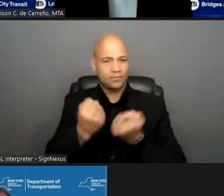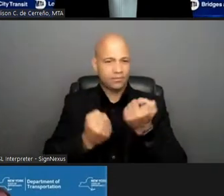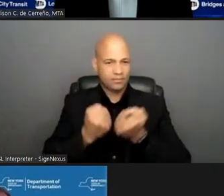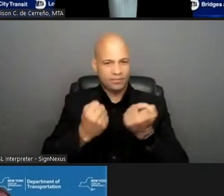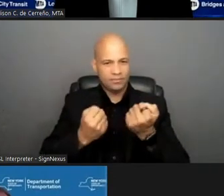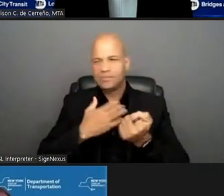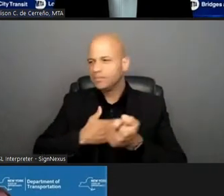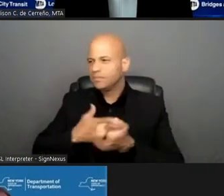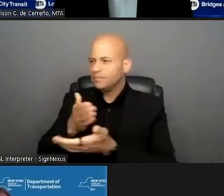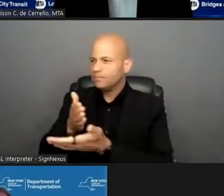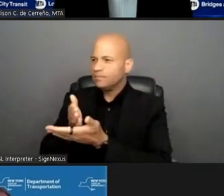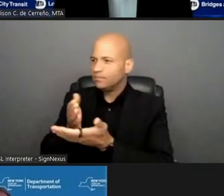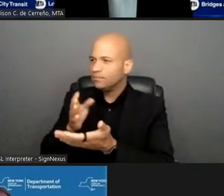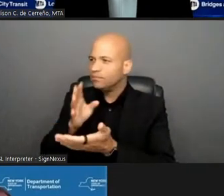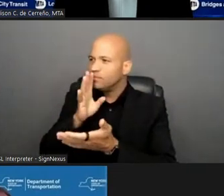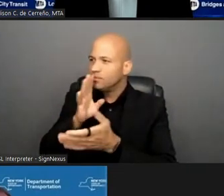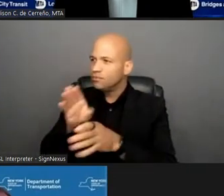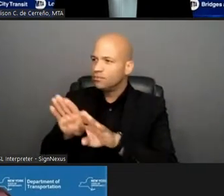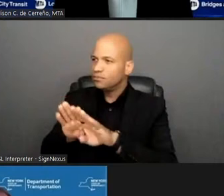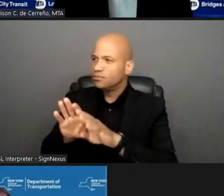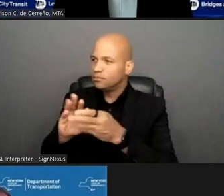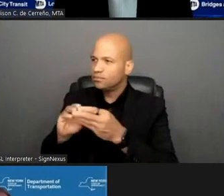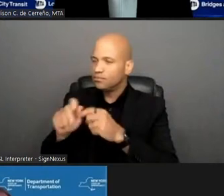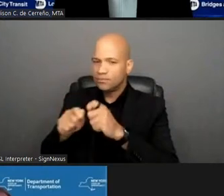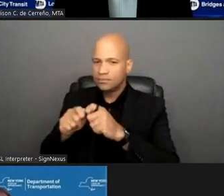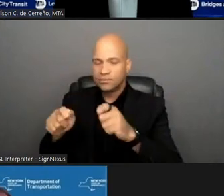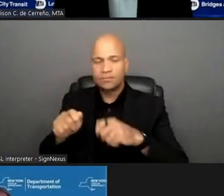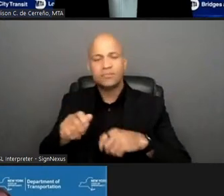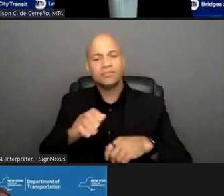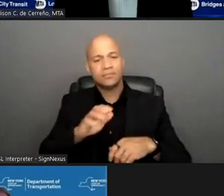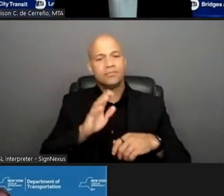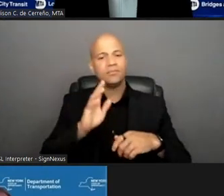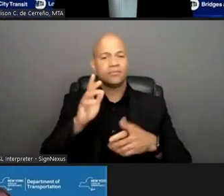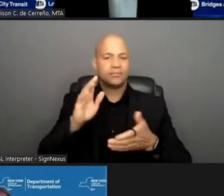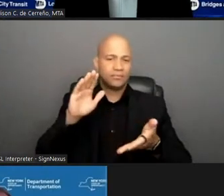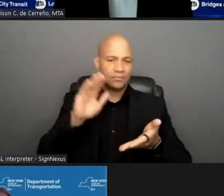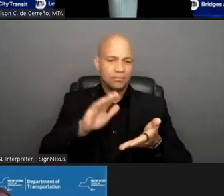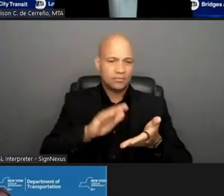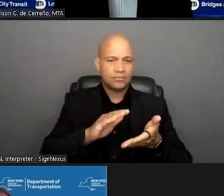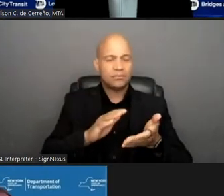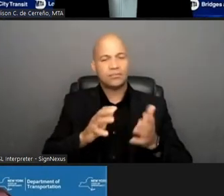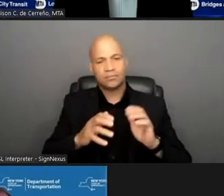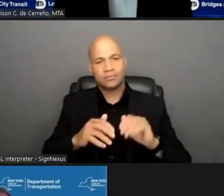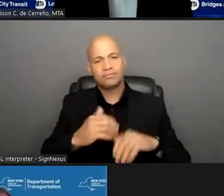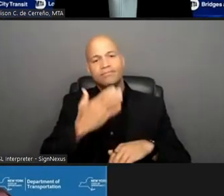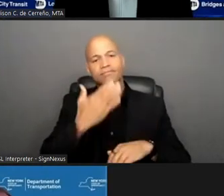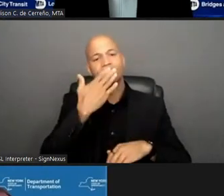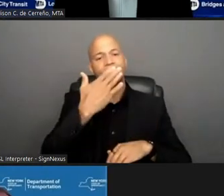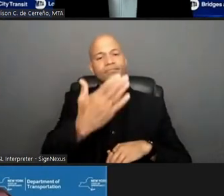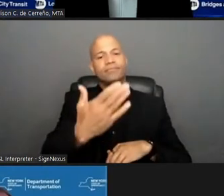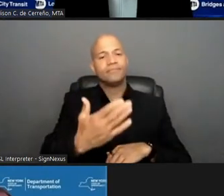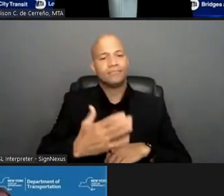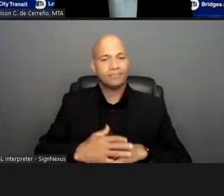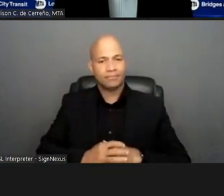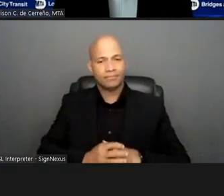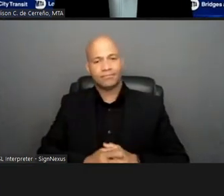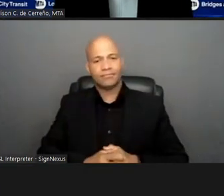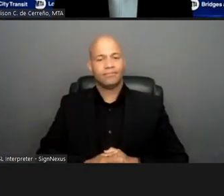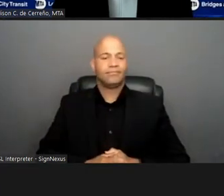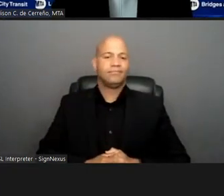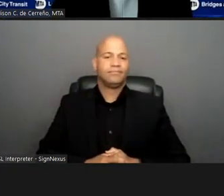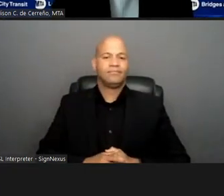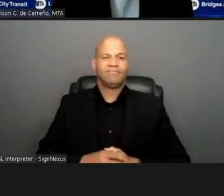or EBS in the Bronx and throughout New York City in order to reduce any increase in emissions in these